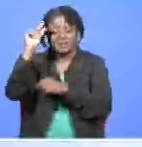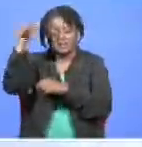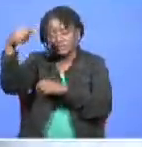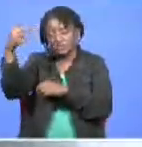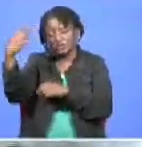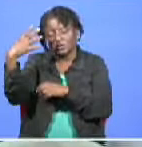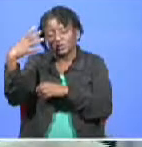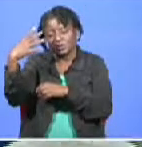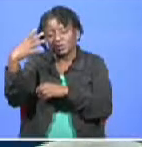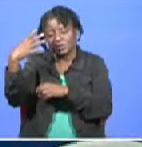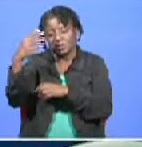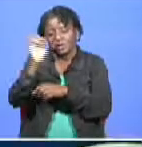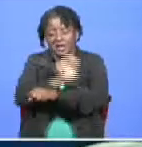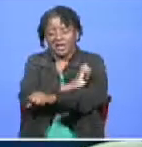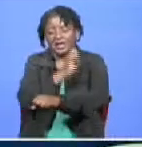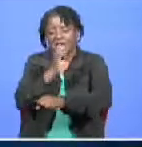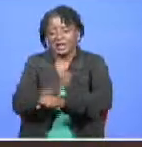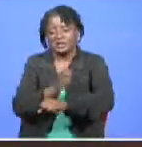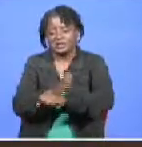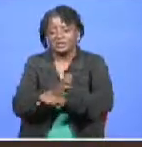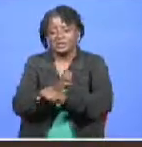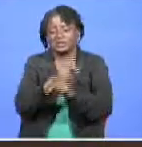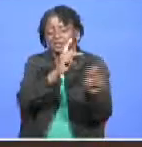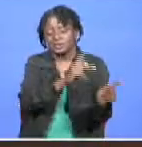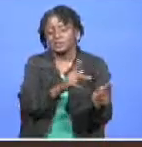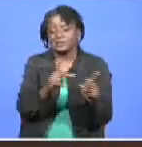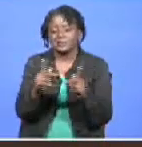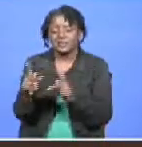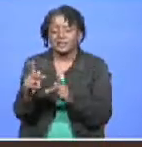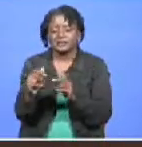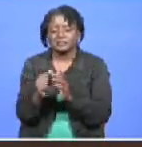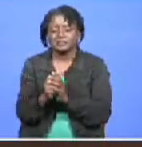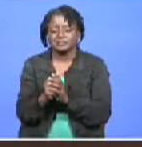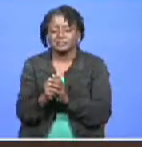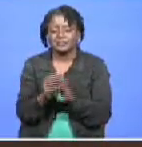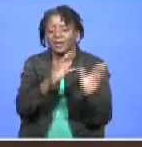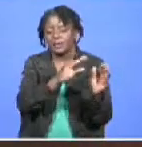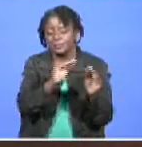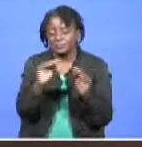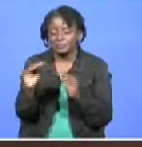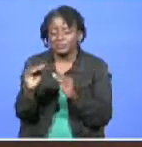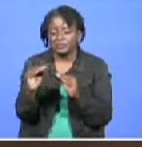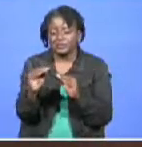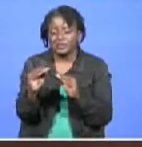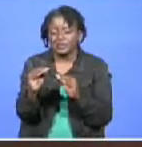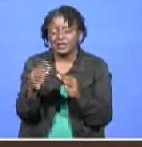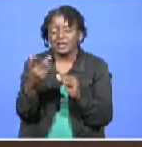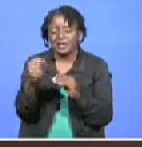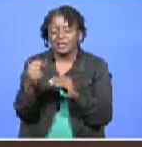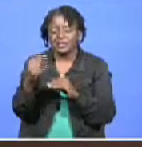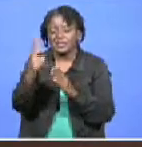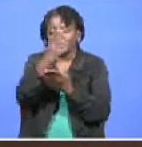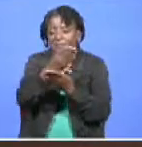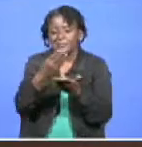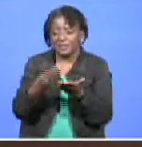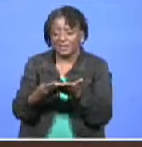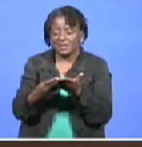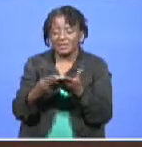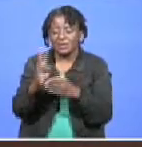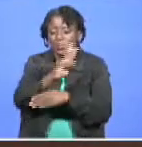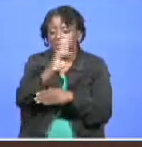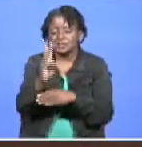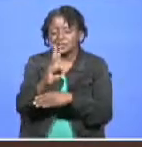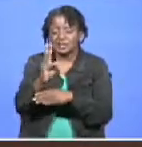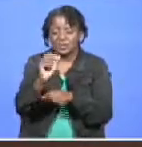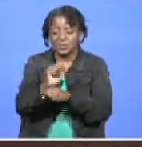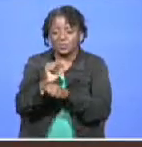simple, improve its overall reliability. Moving the rate reduction bond bill in the House of Assembly Wednesday, Works Minister